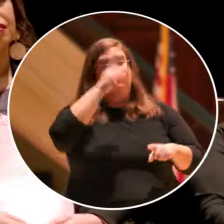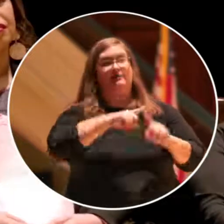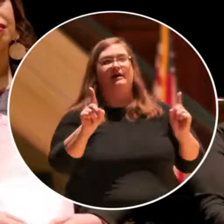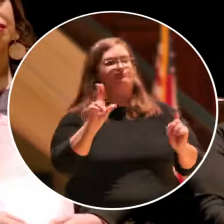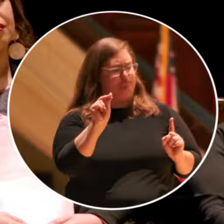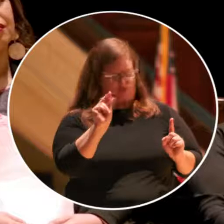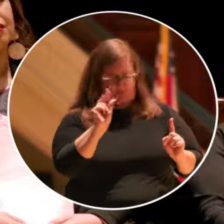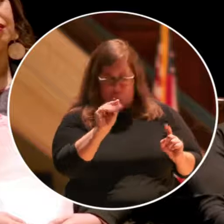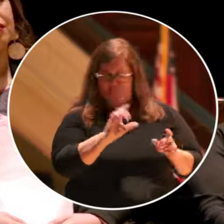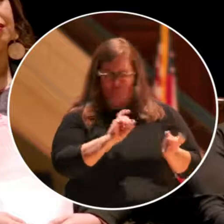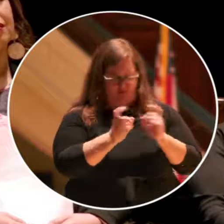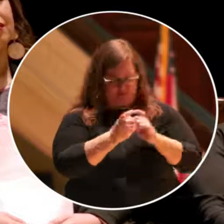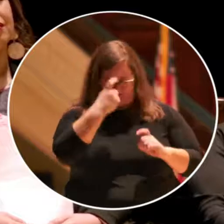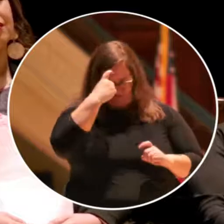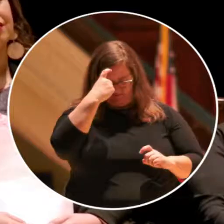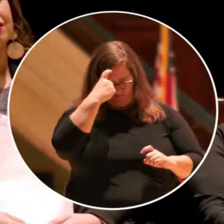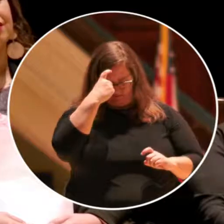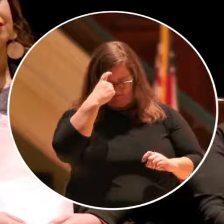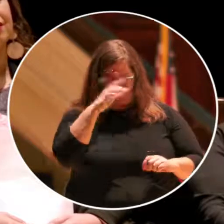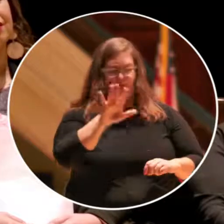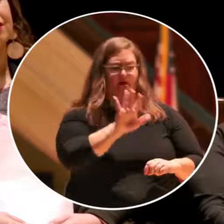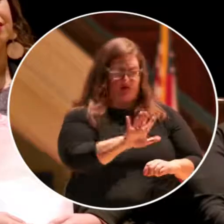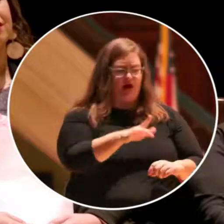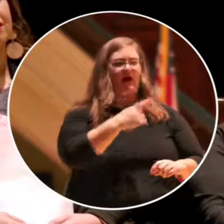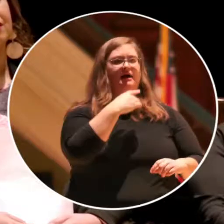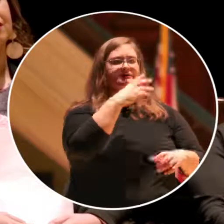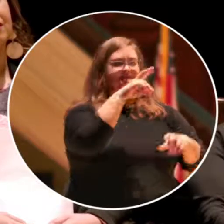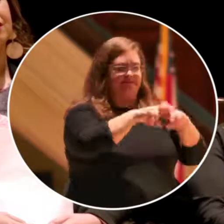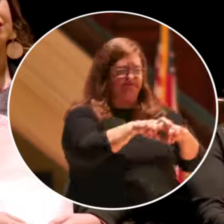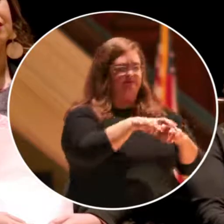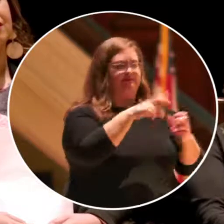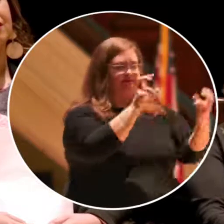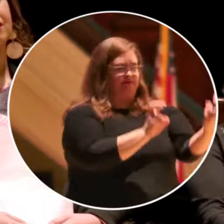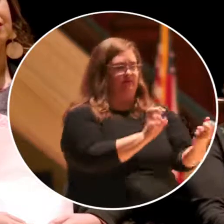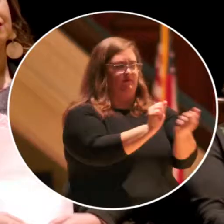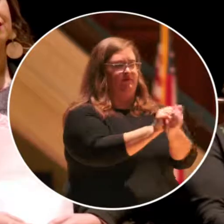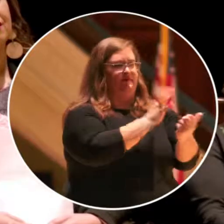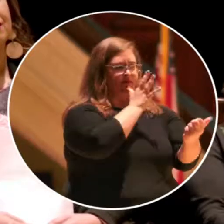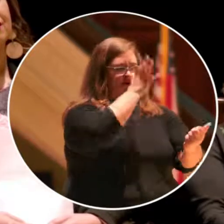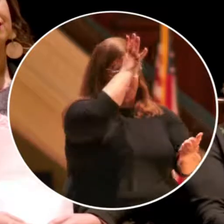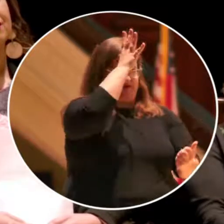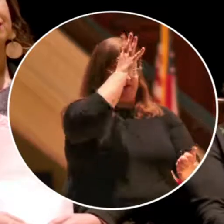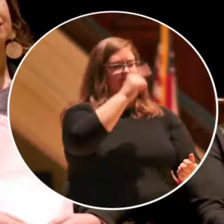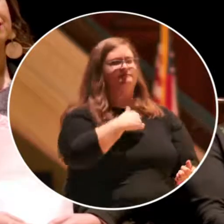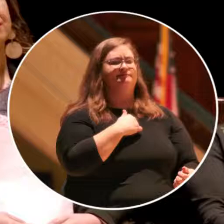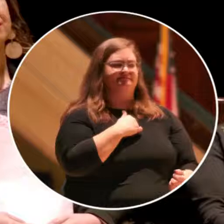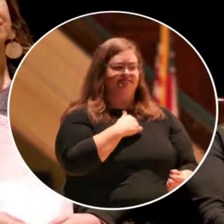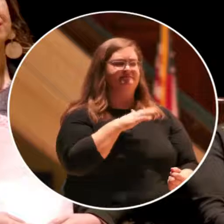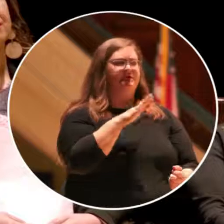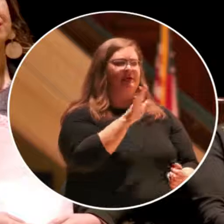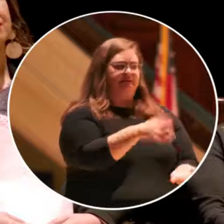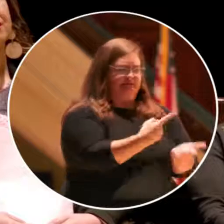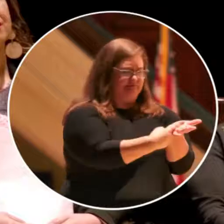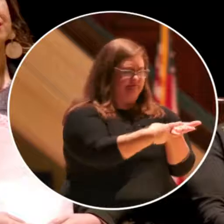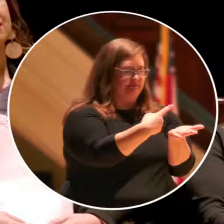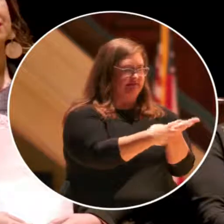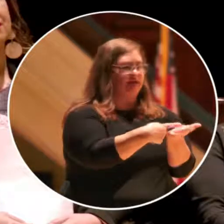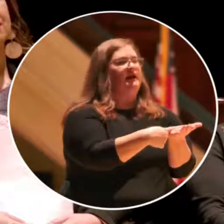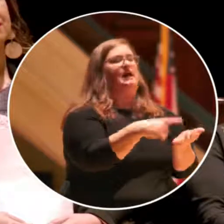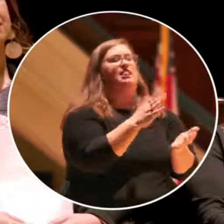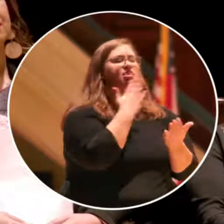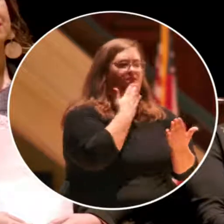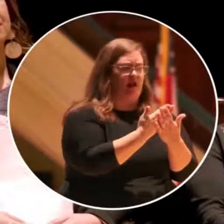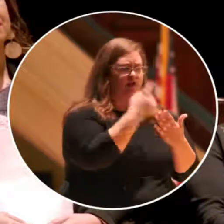they did well. We all know hurts we have caused and hurts that still bleed. We all have things in our past that continue